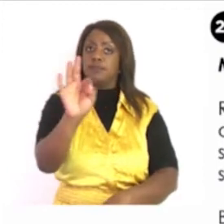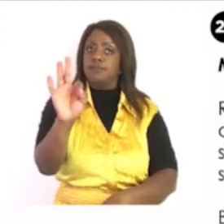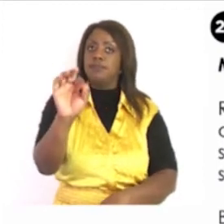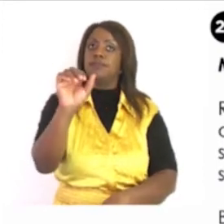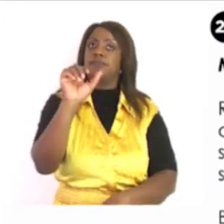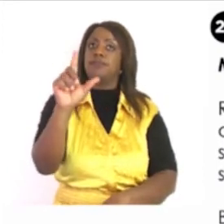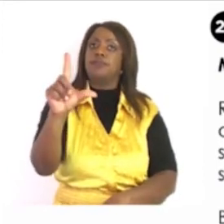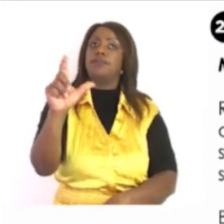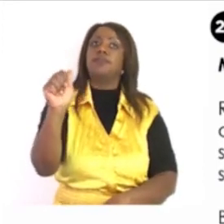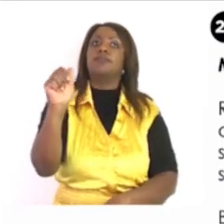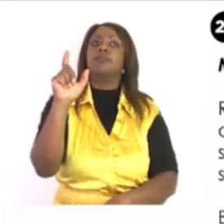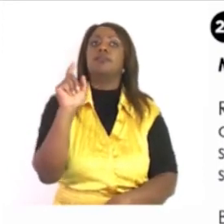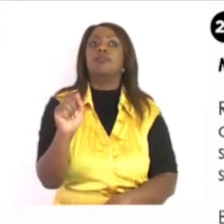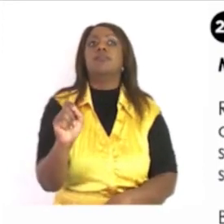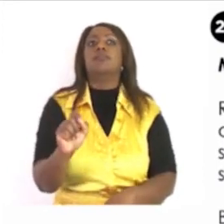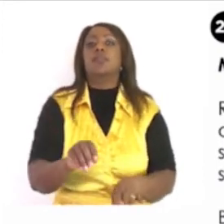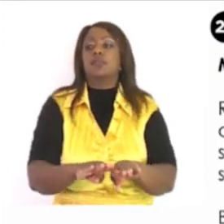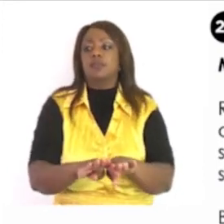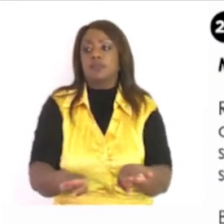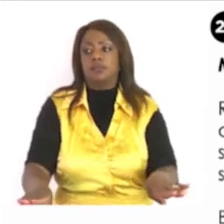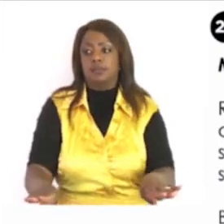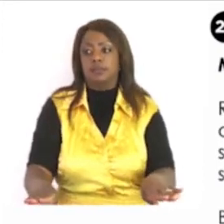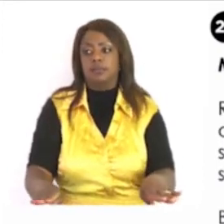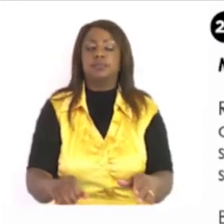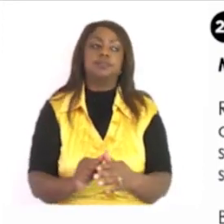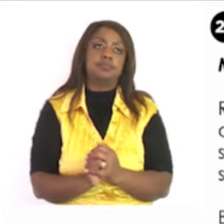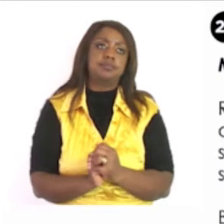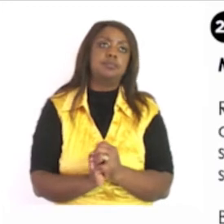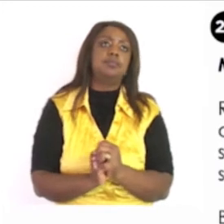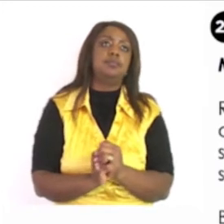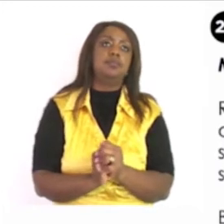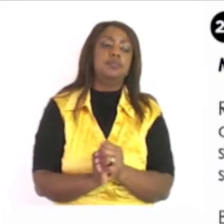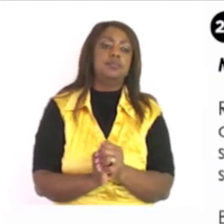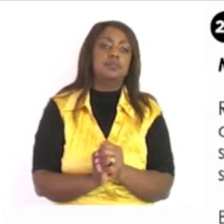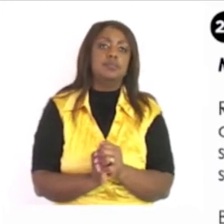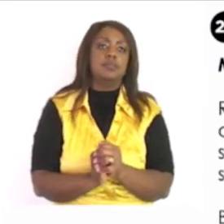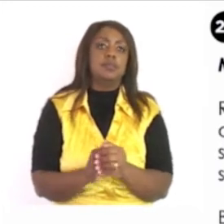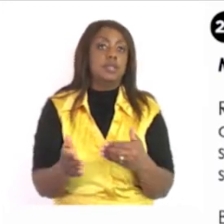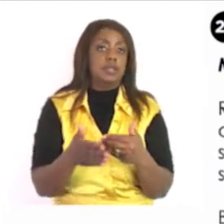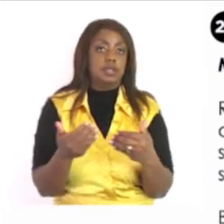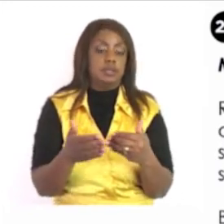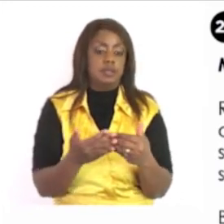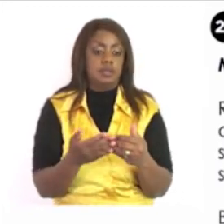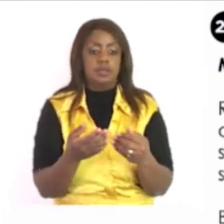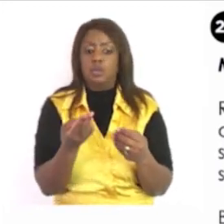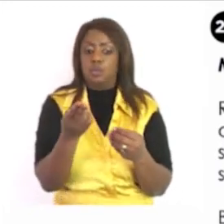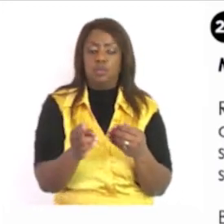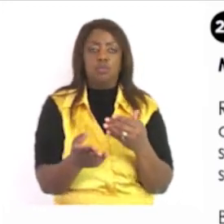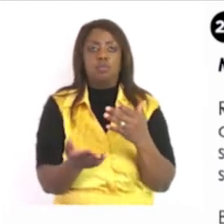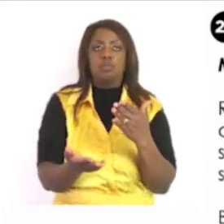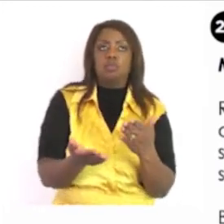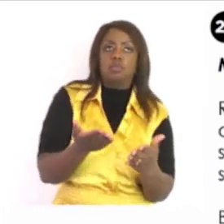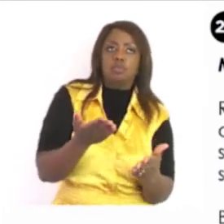be kilometers, meters, and so on and so on. How to measure the mass?